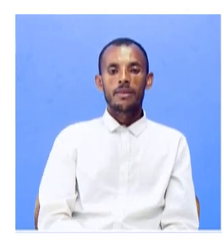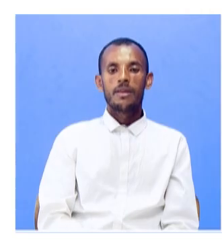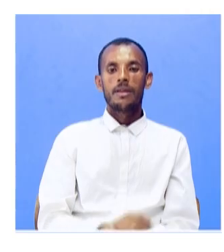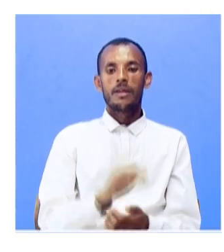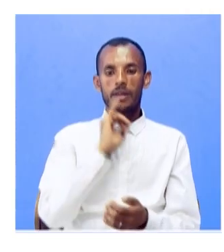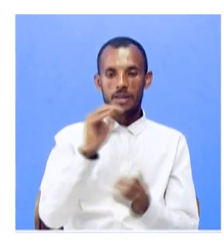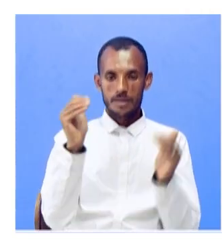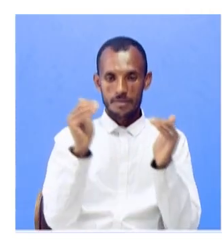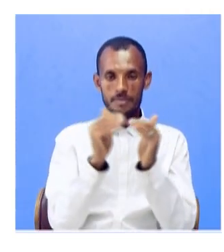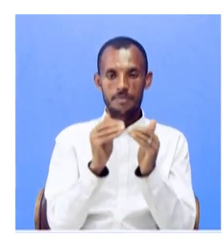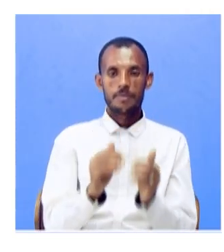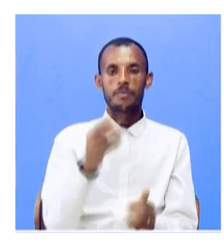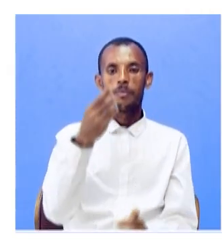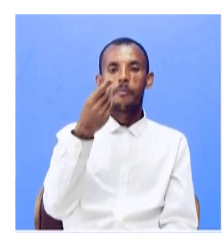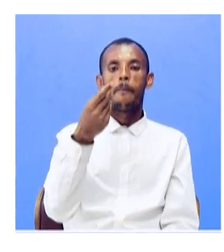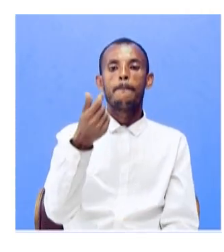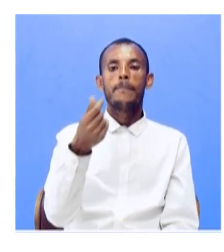is birr